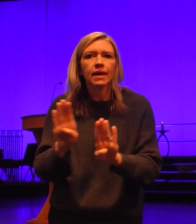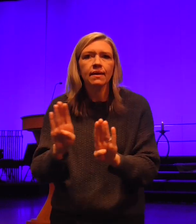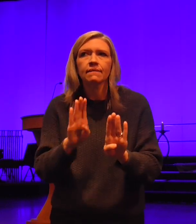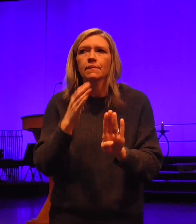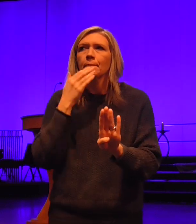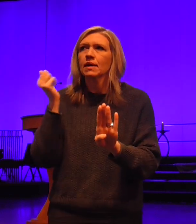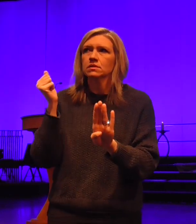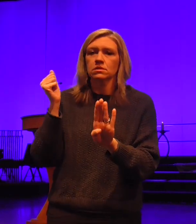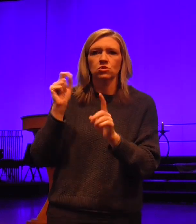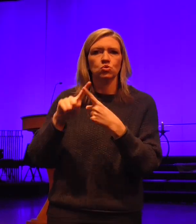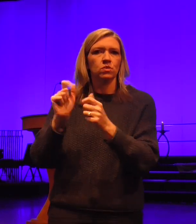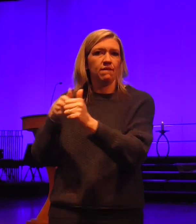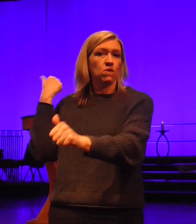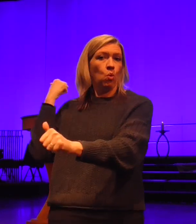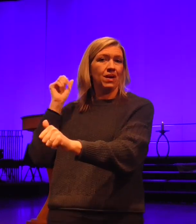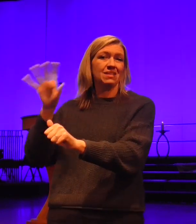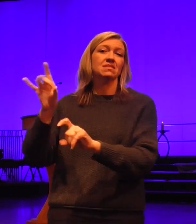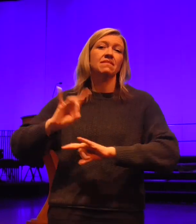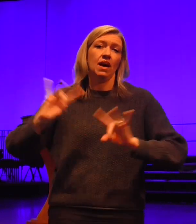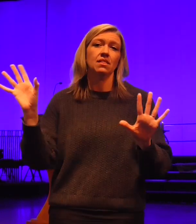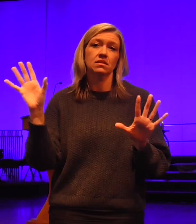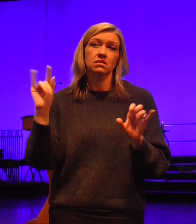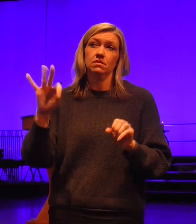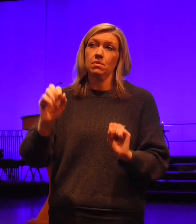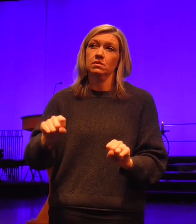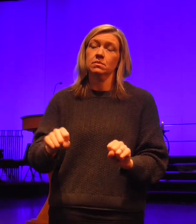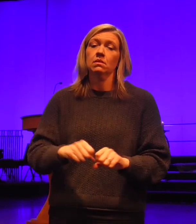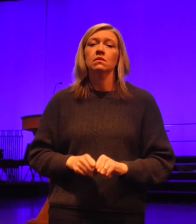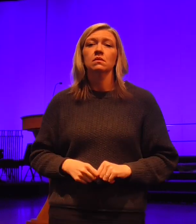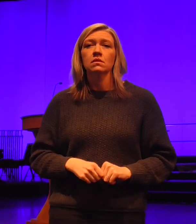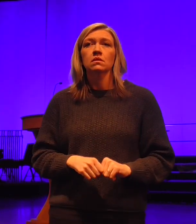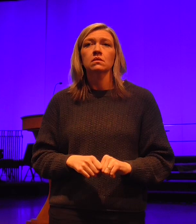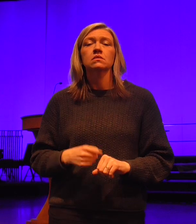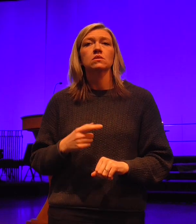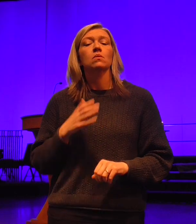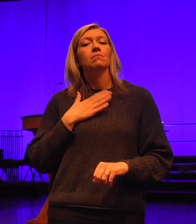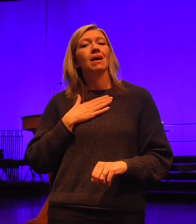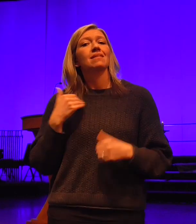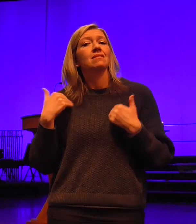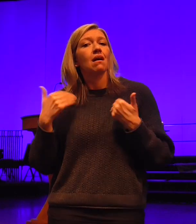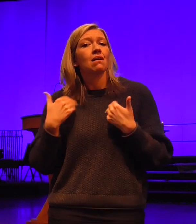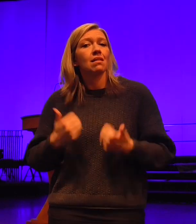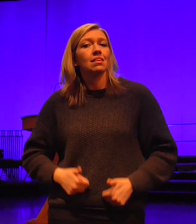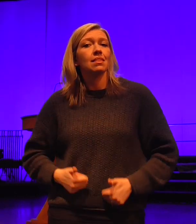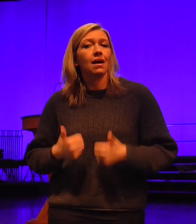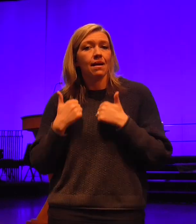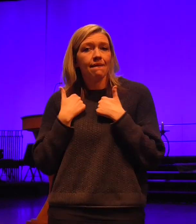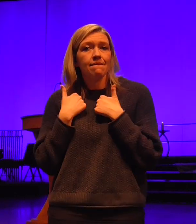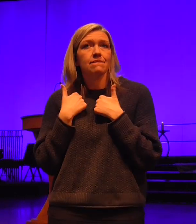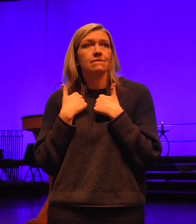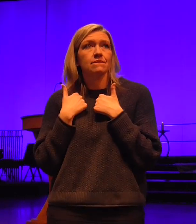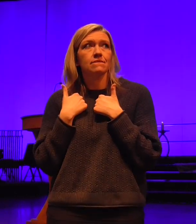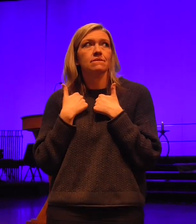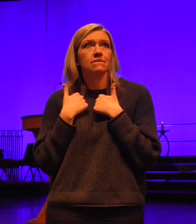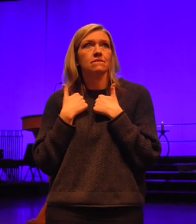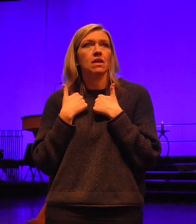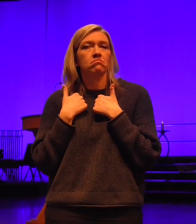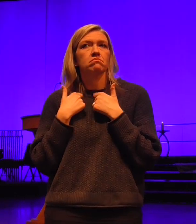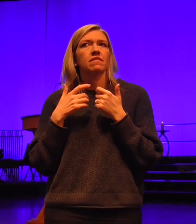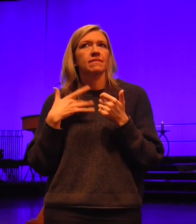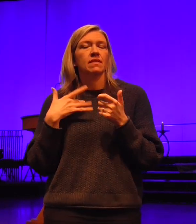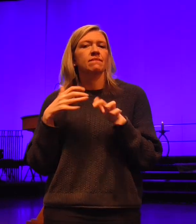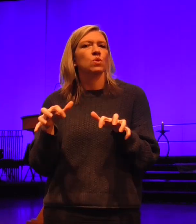that I could avoid the violence if at all possible. And so I spent my young life often being very